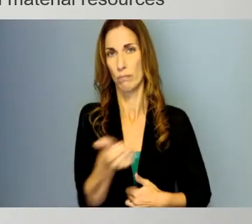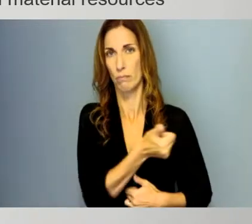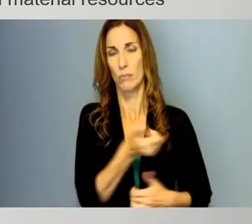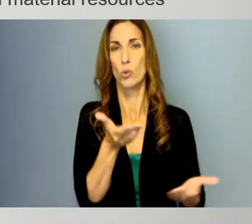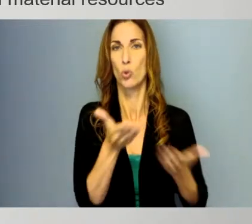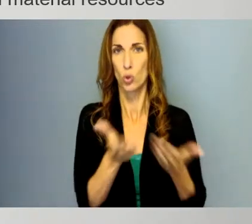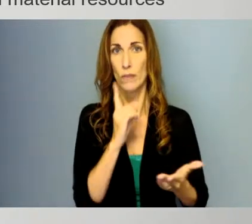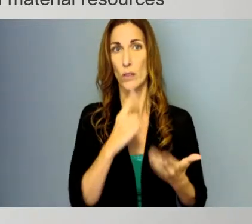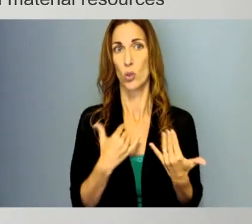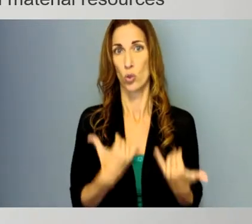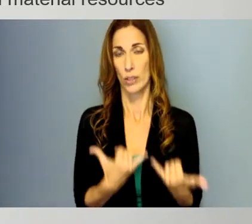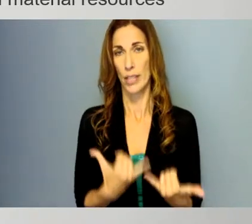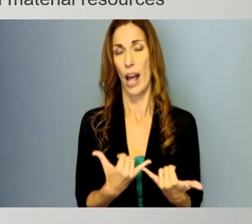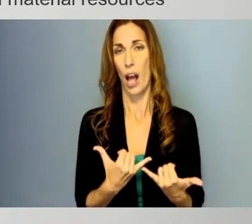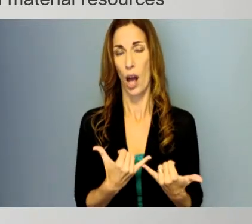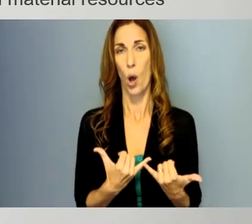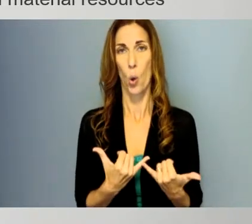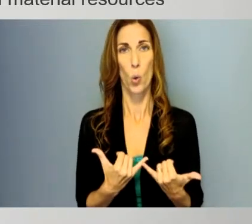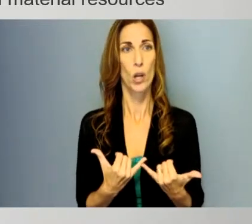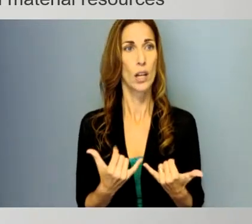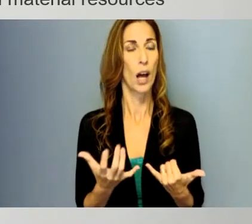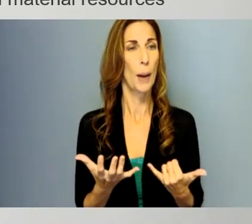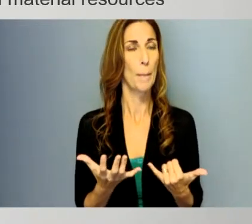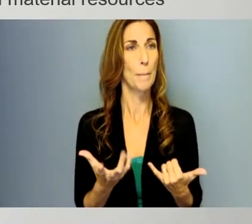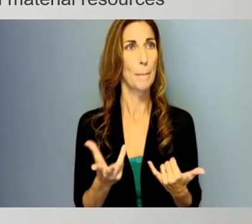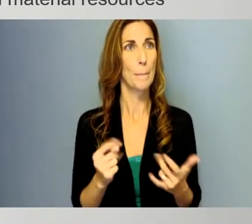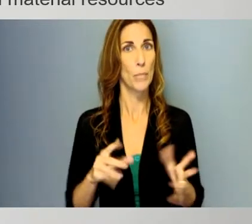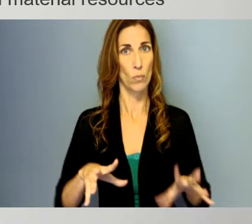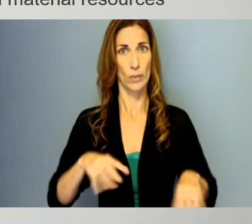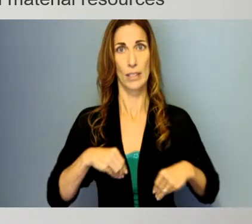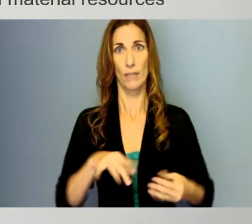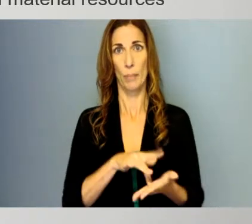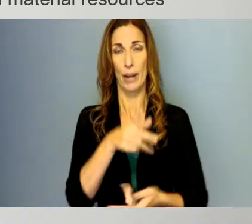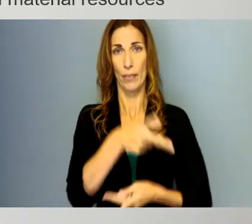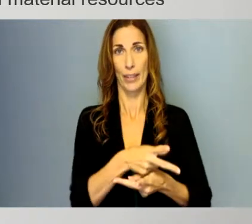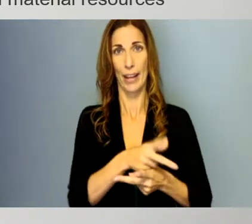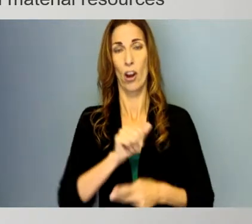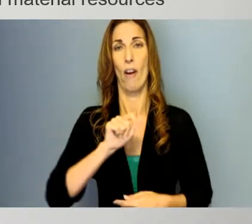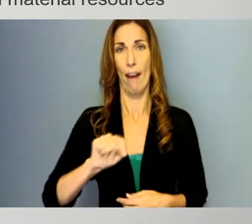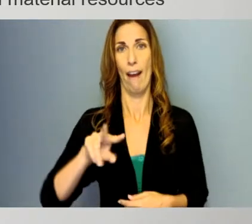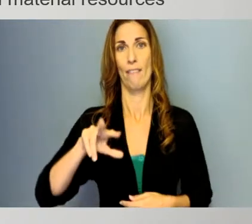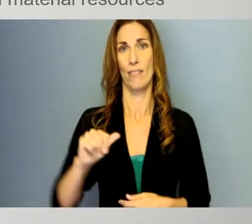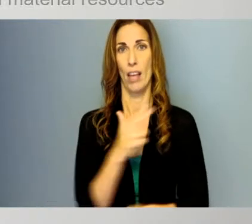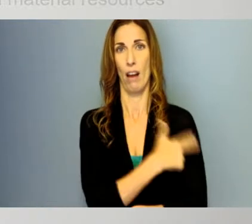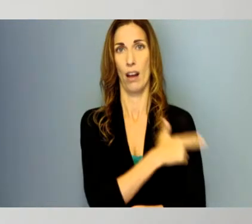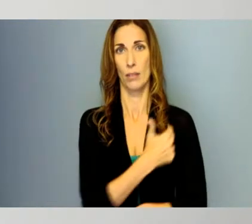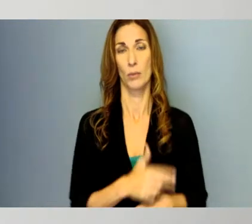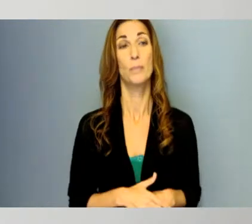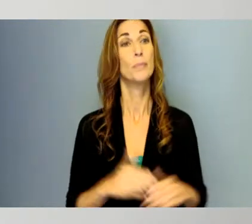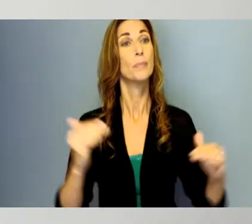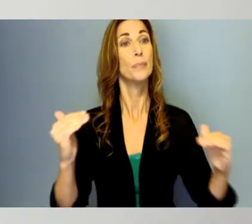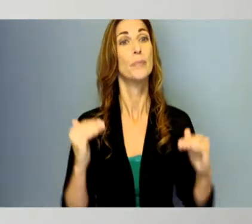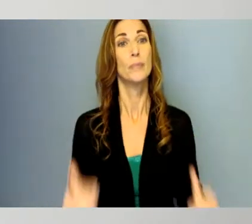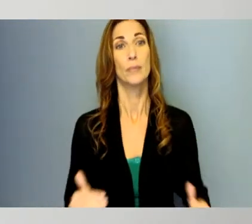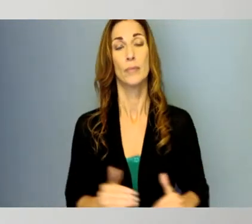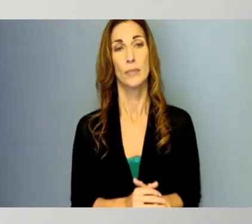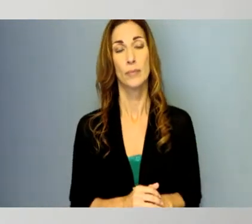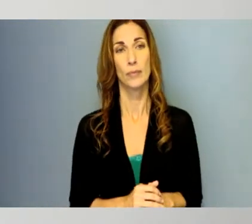and are now receiving medical care at VA hospitals. Next slide.